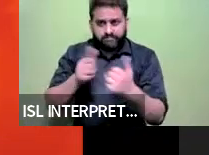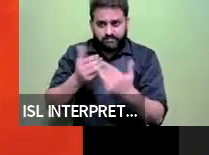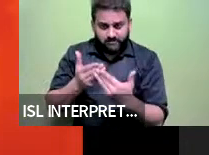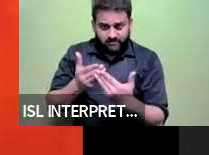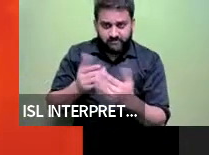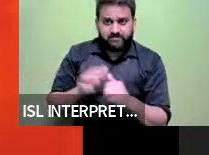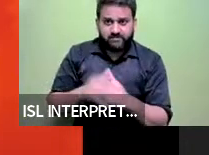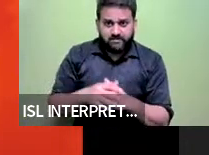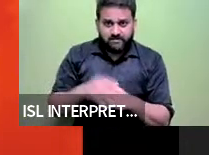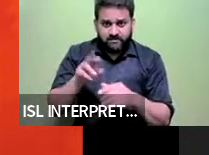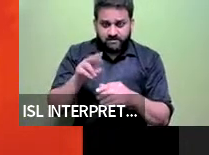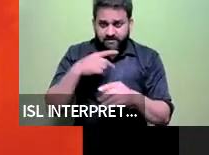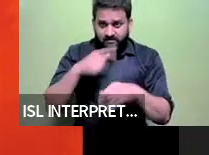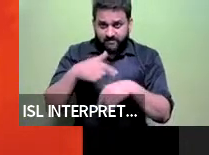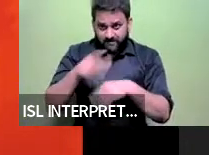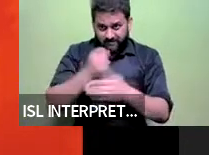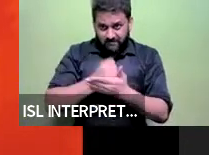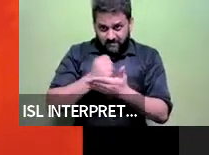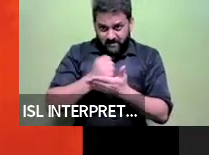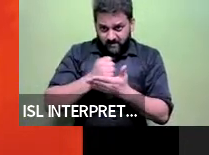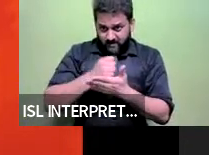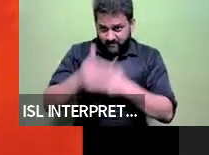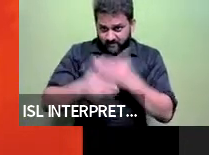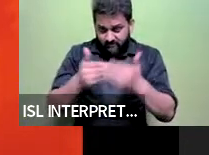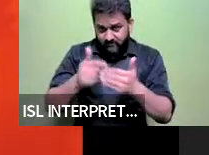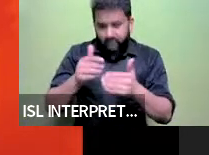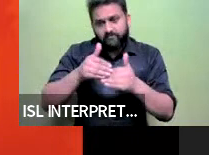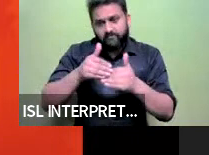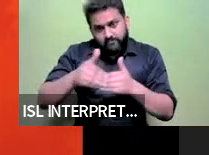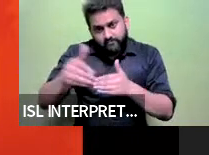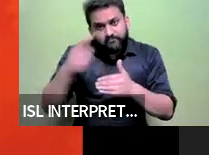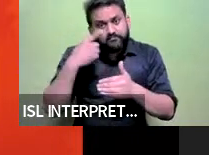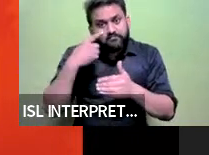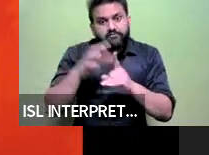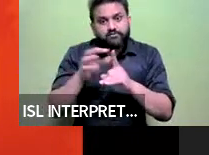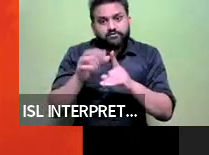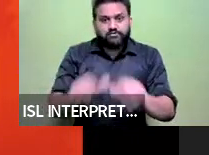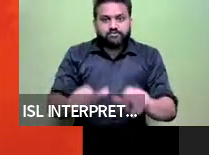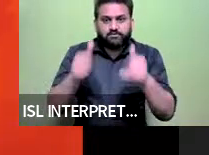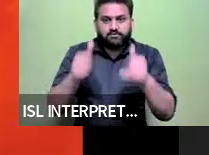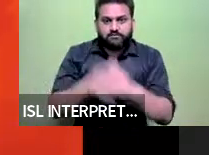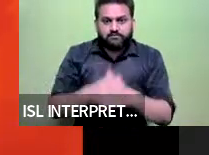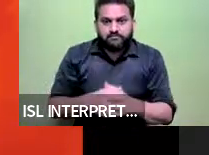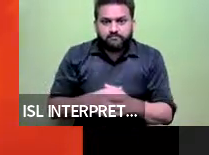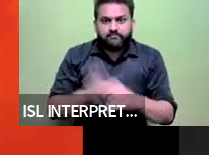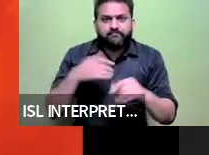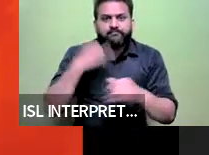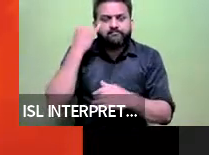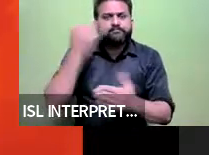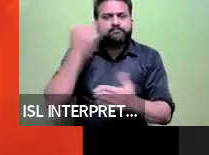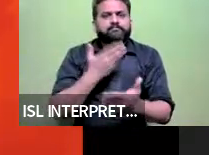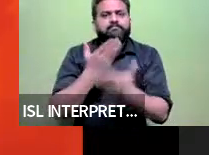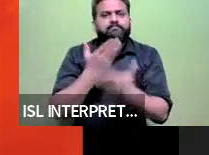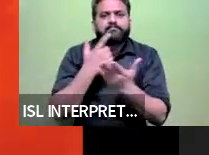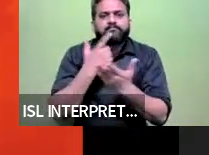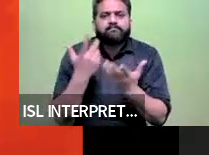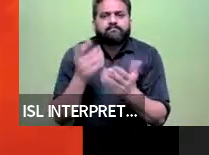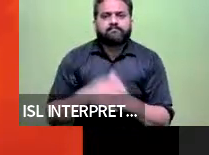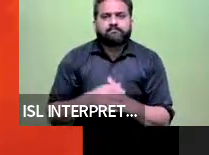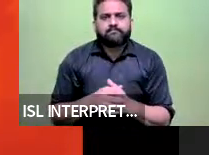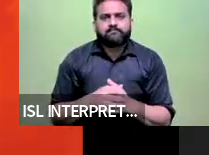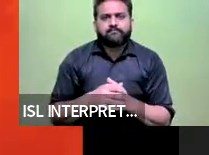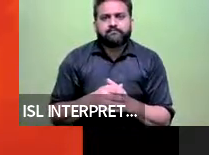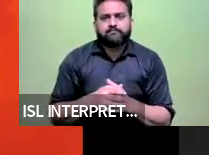the future, with the practice, they can keep on moving forward and they can do very well. So what I suggest at this time,